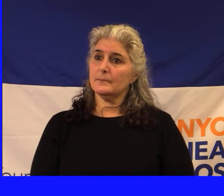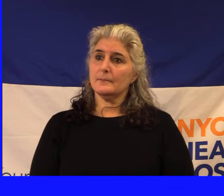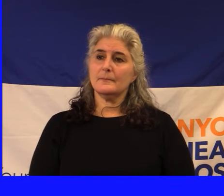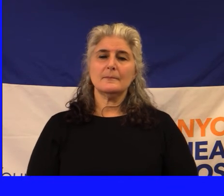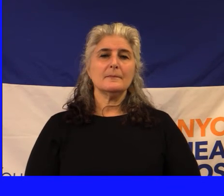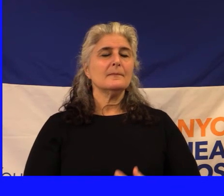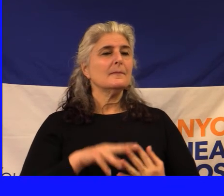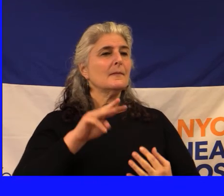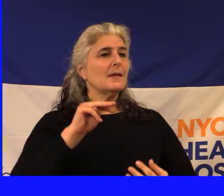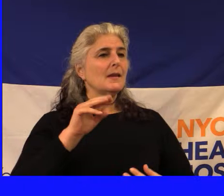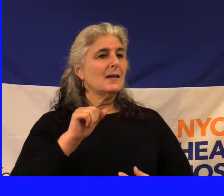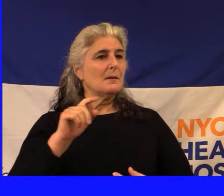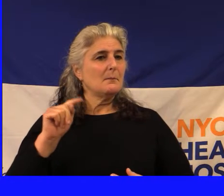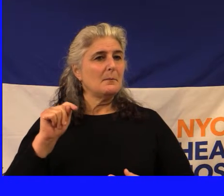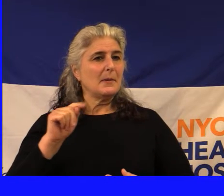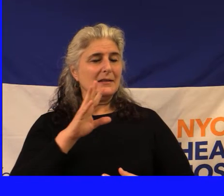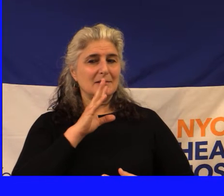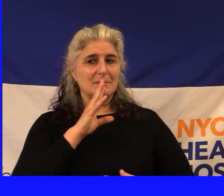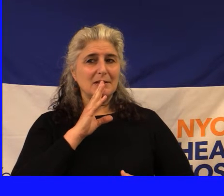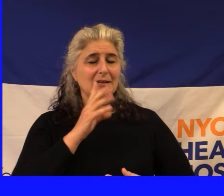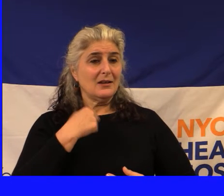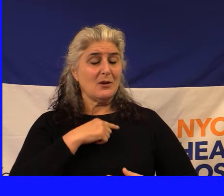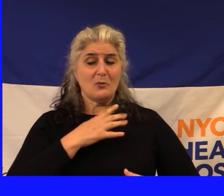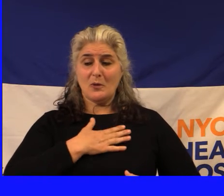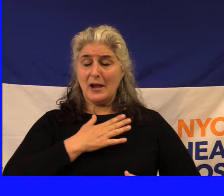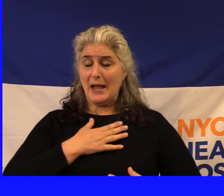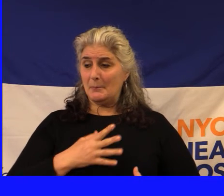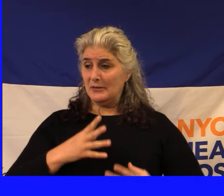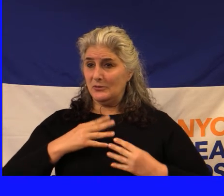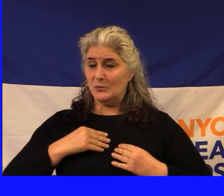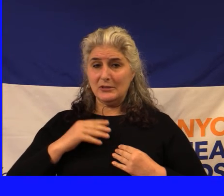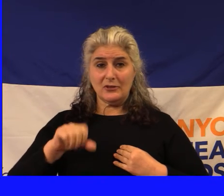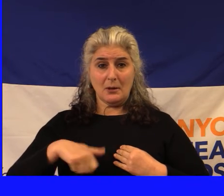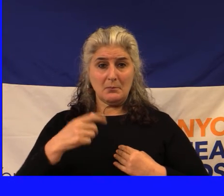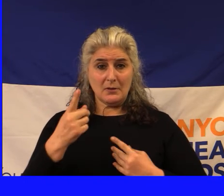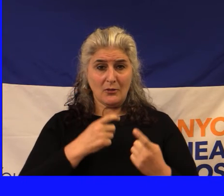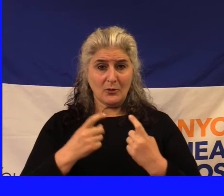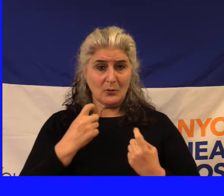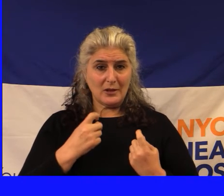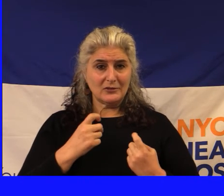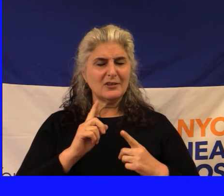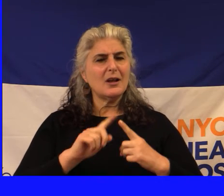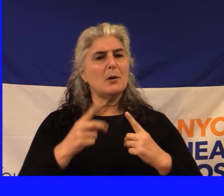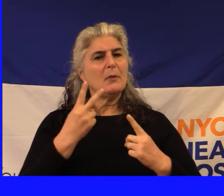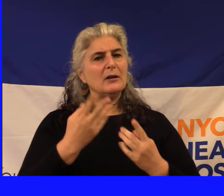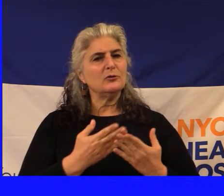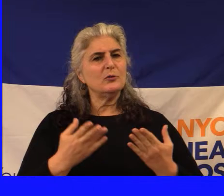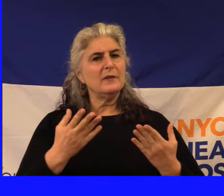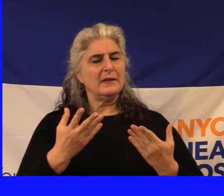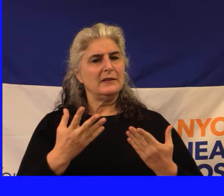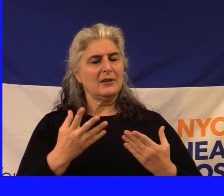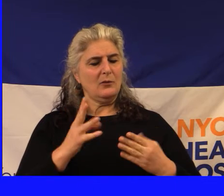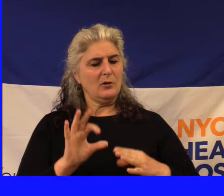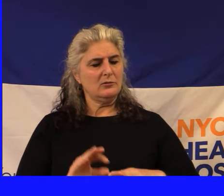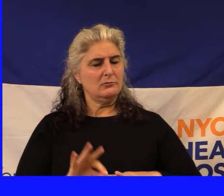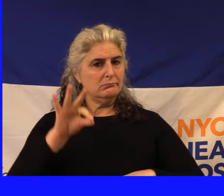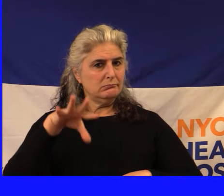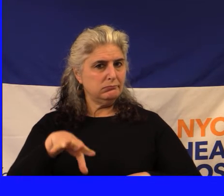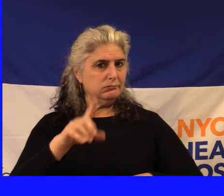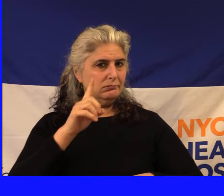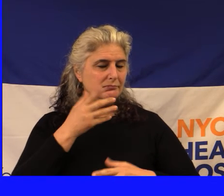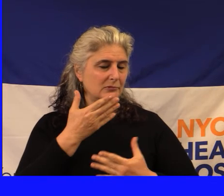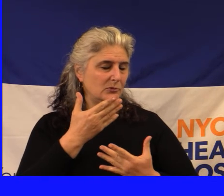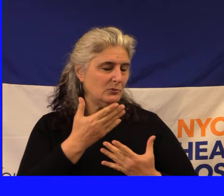Well, this is Matt. I mean, we're happy to take other questions. I think just two things I'd say to kind of sum up and